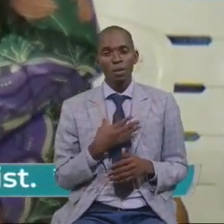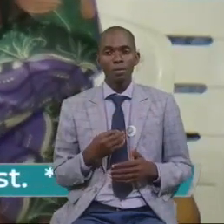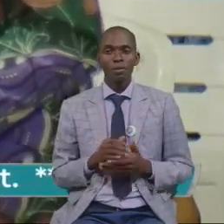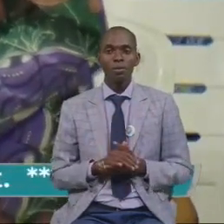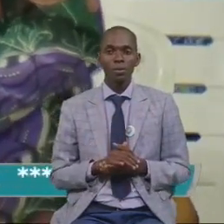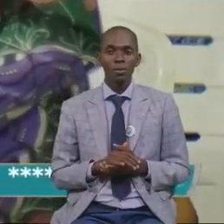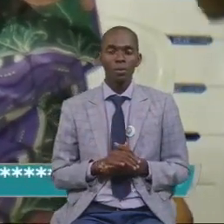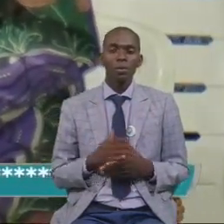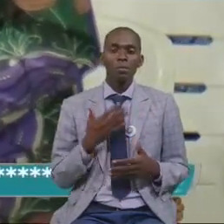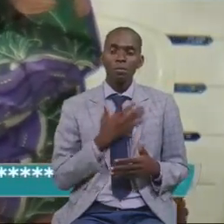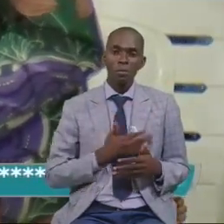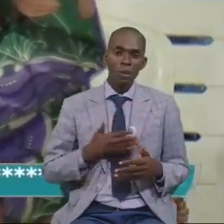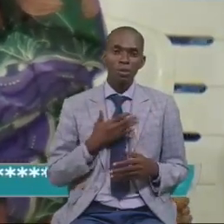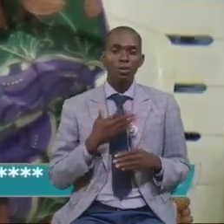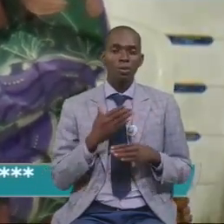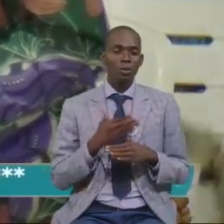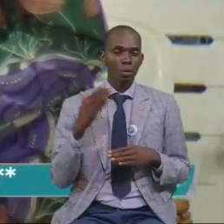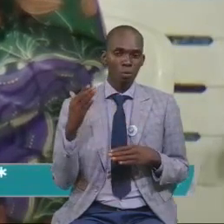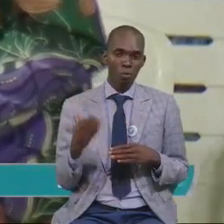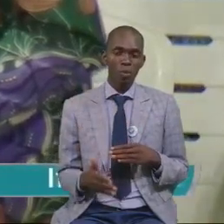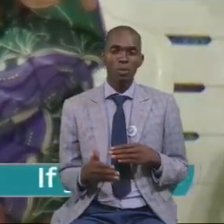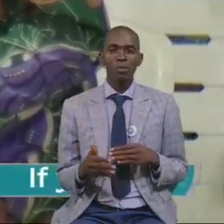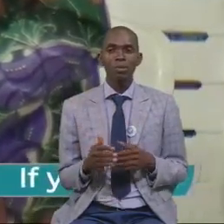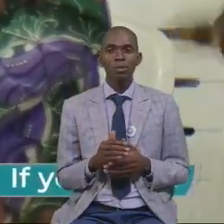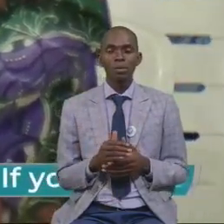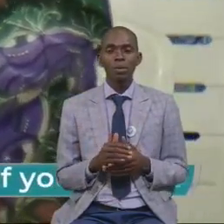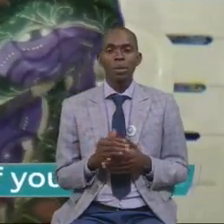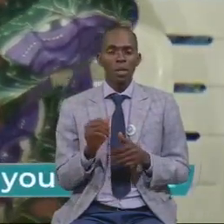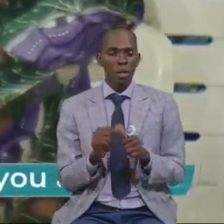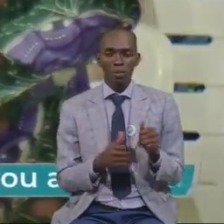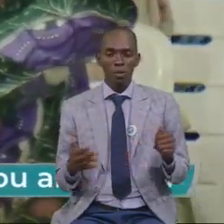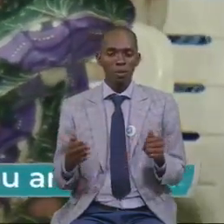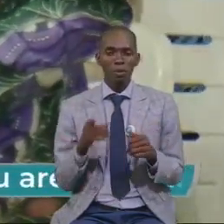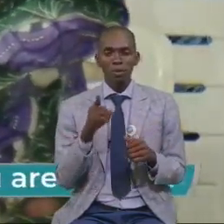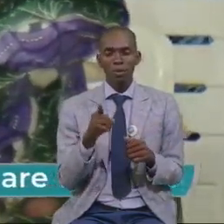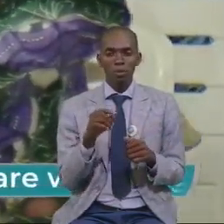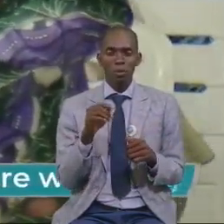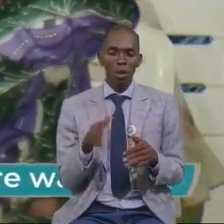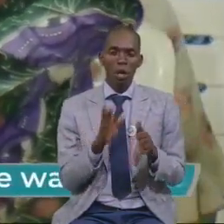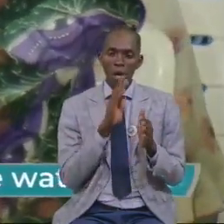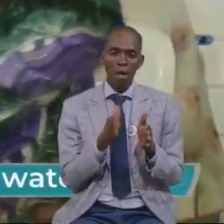Please complete and send to the WhatsApp number to us.